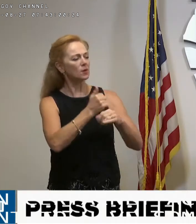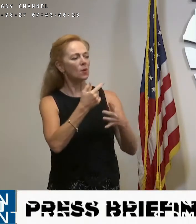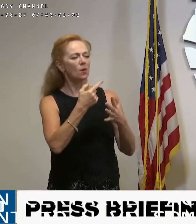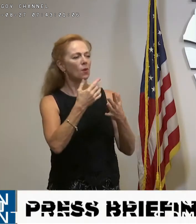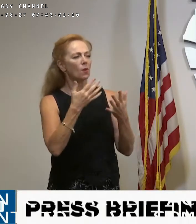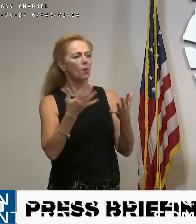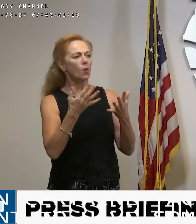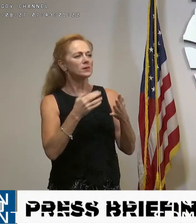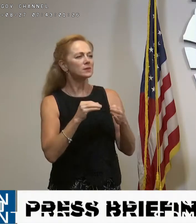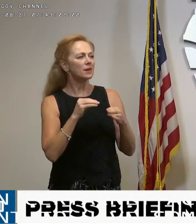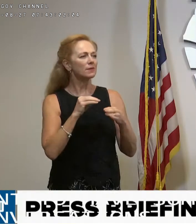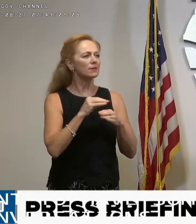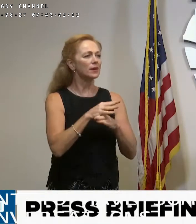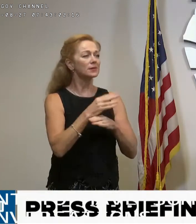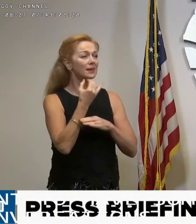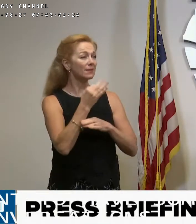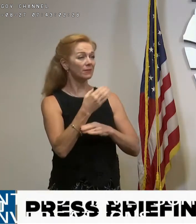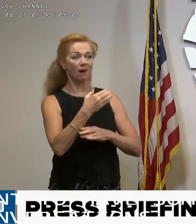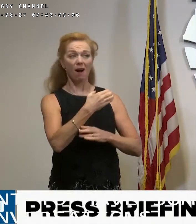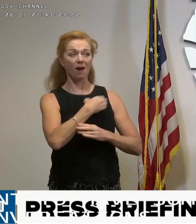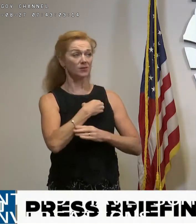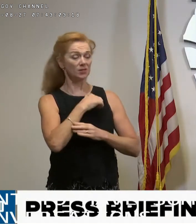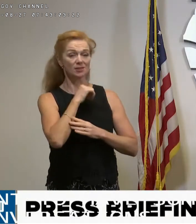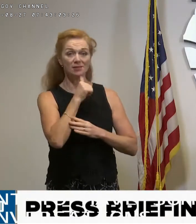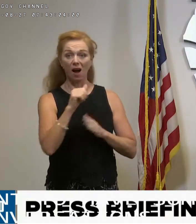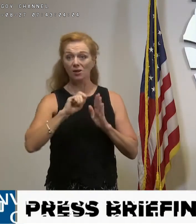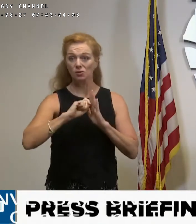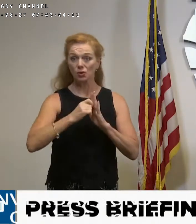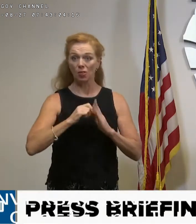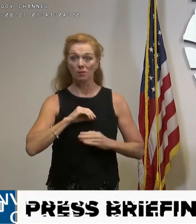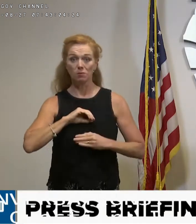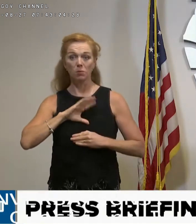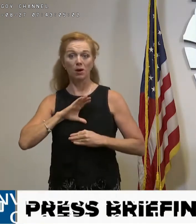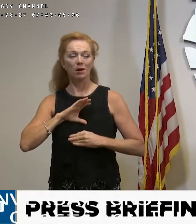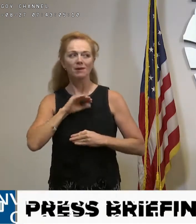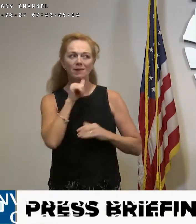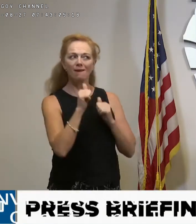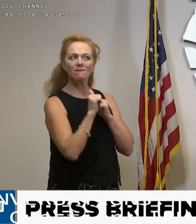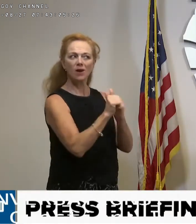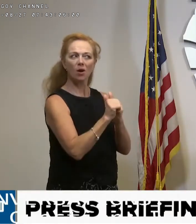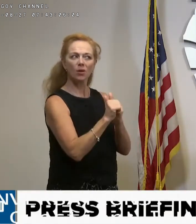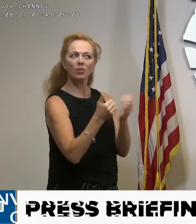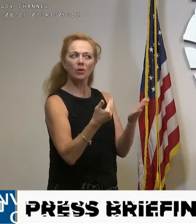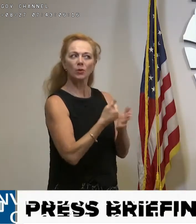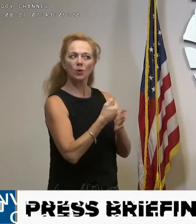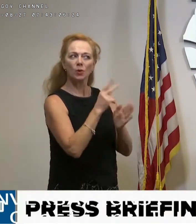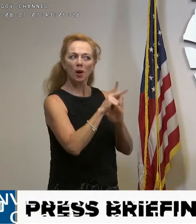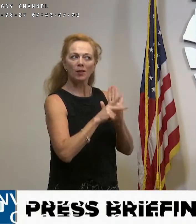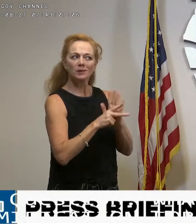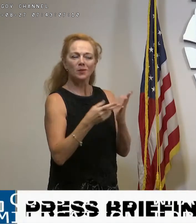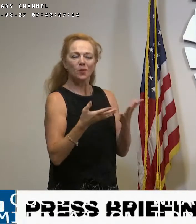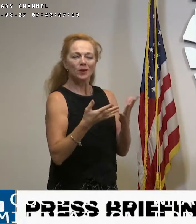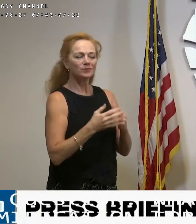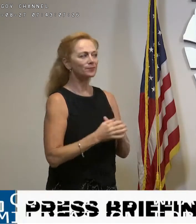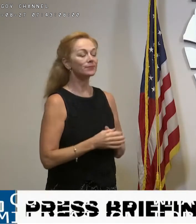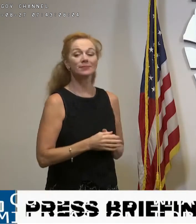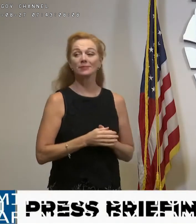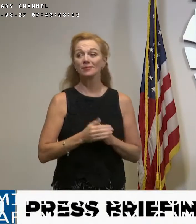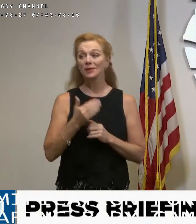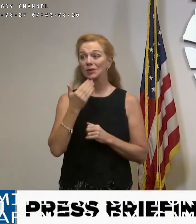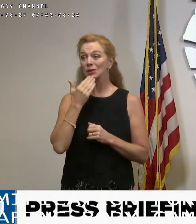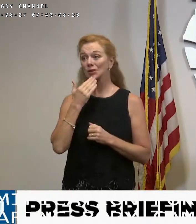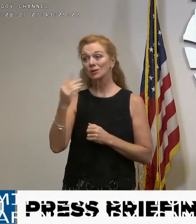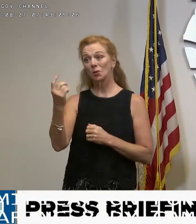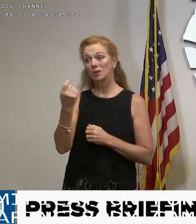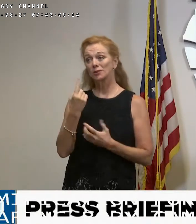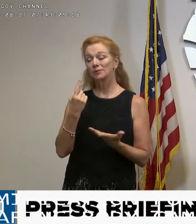the ramification for officers who don't turn on their body cam or, are not following these new protocols? That's a good question